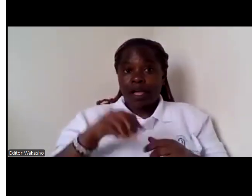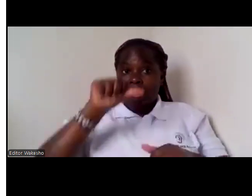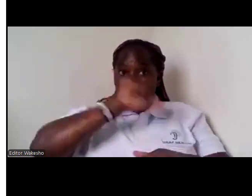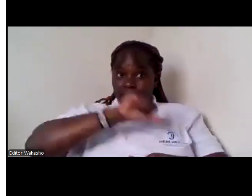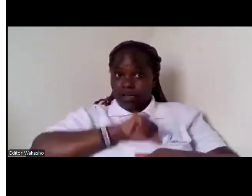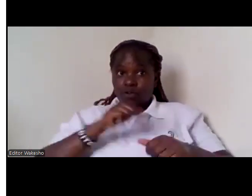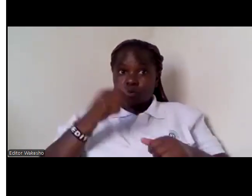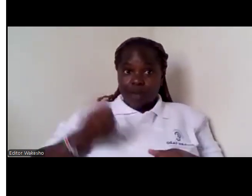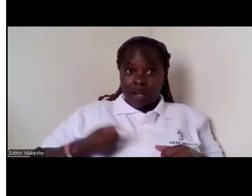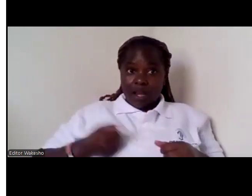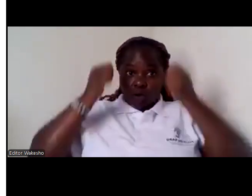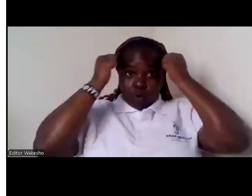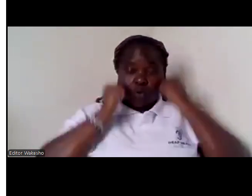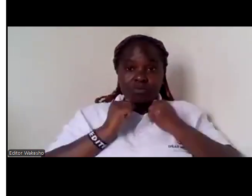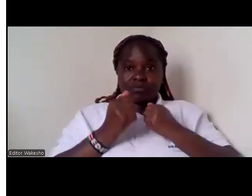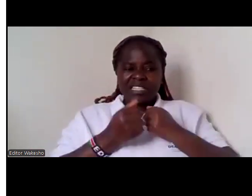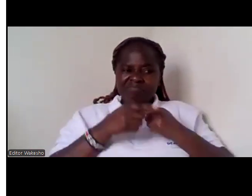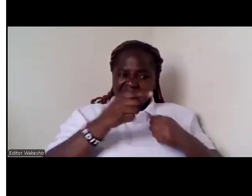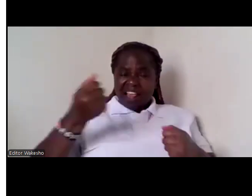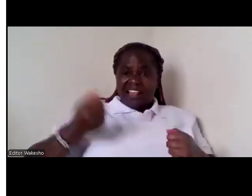is under the control of the female partner